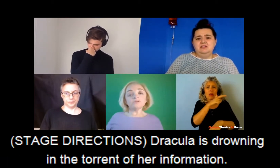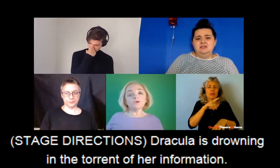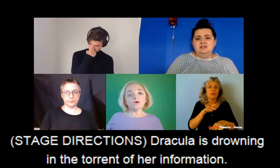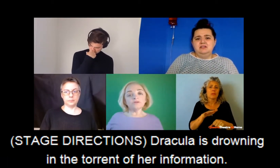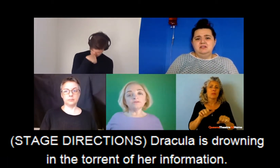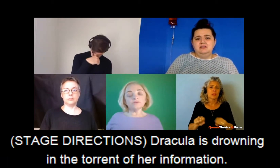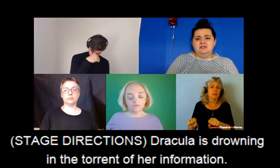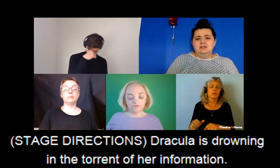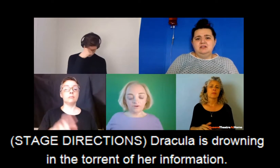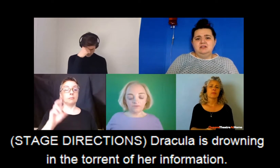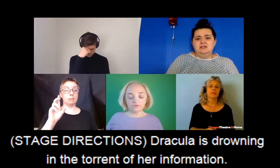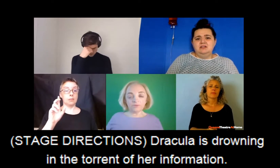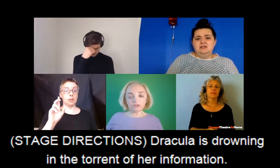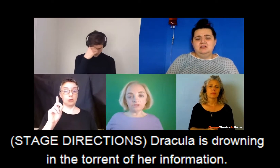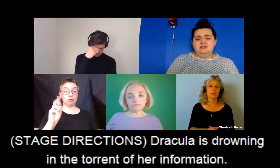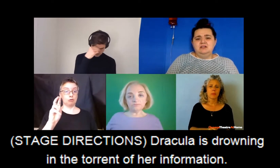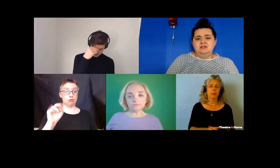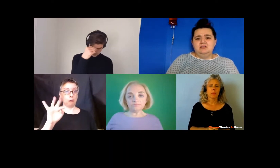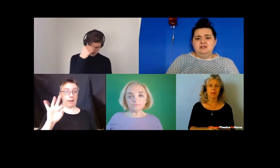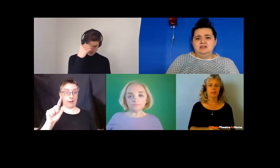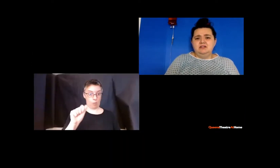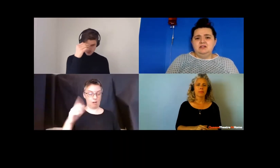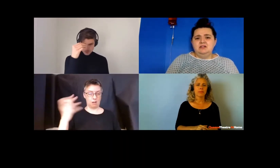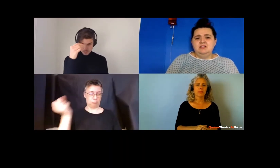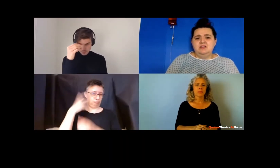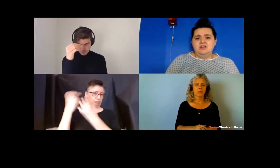in the torrent of her information.